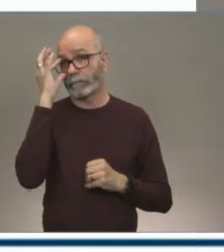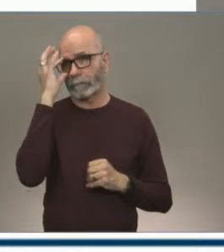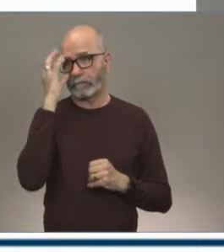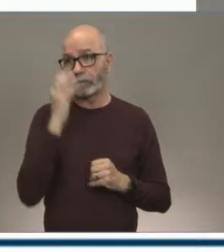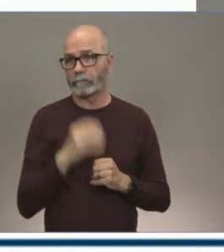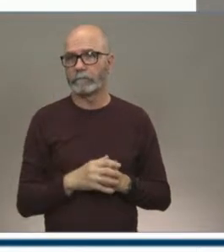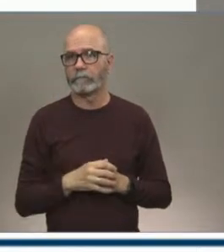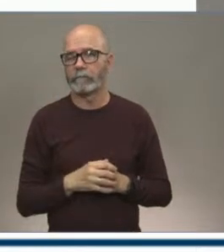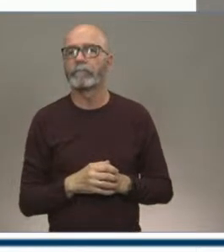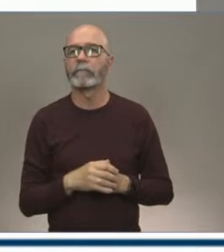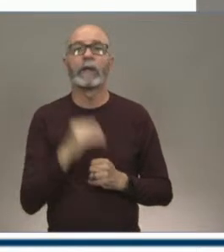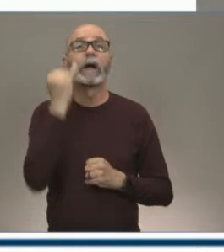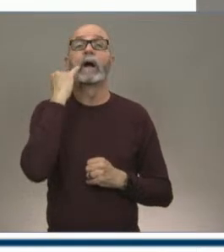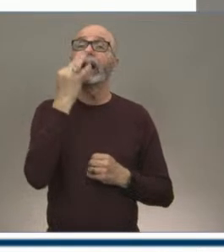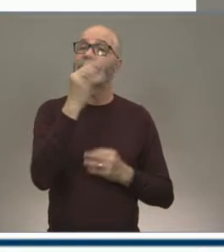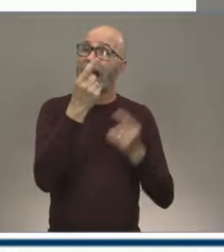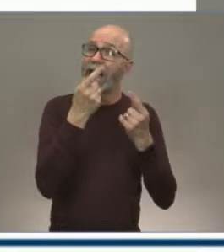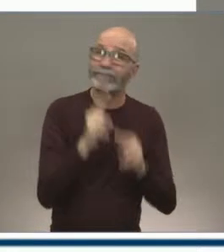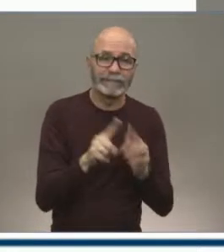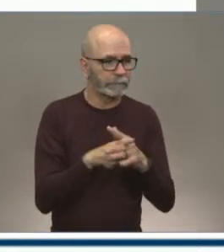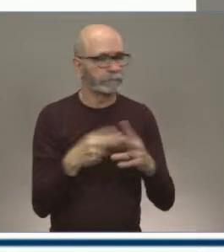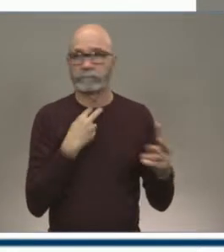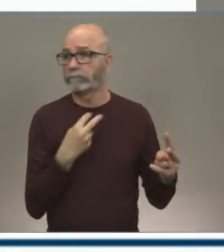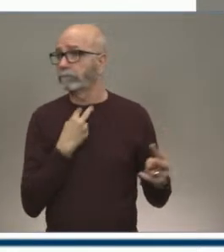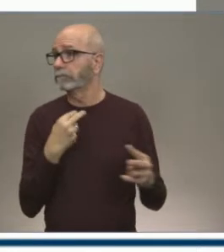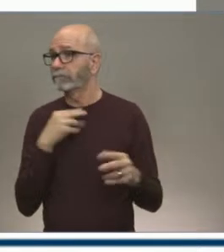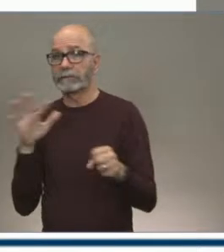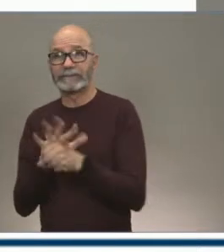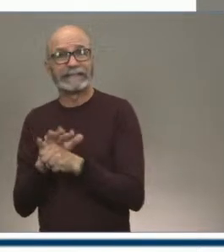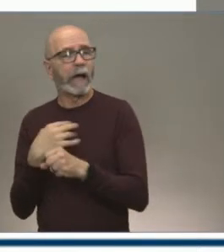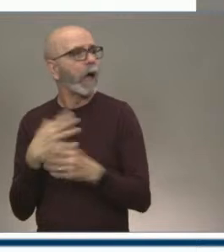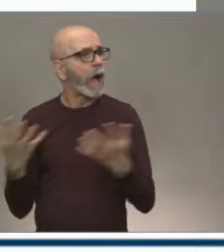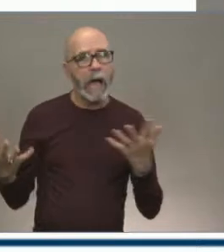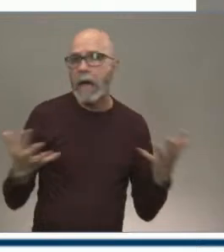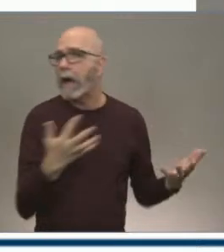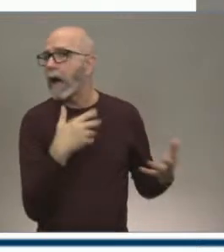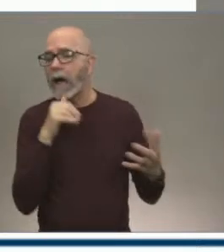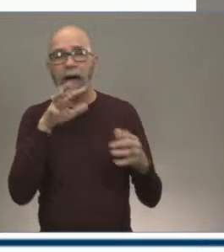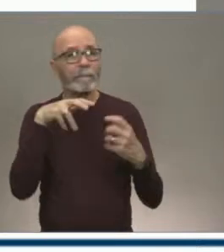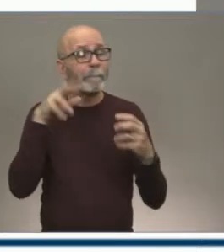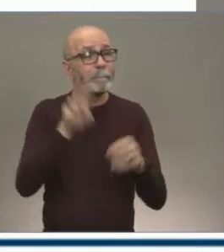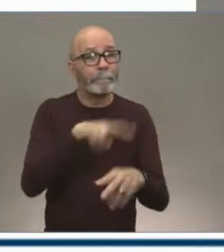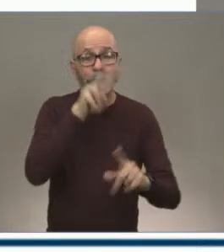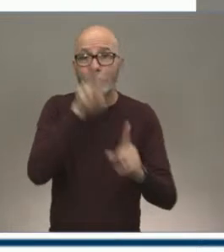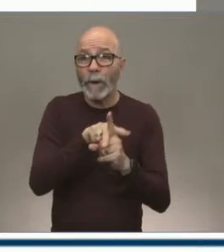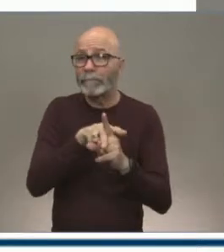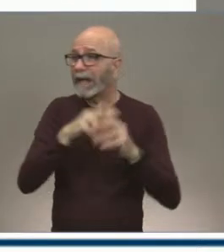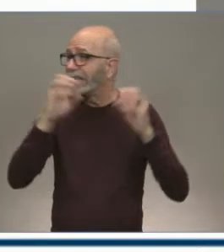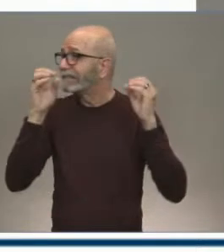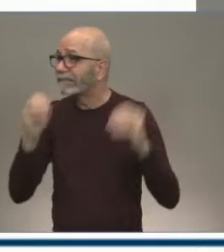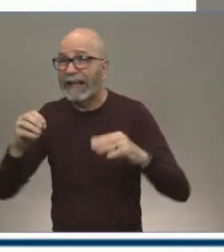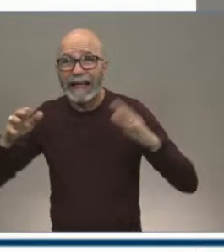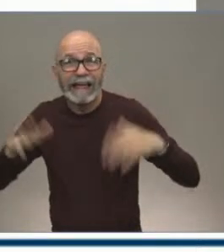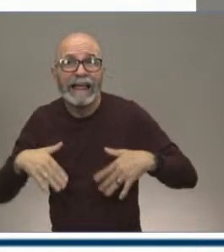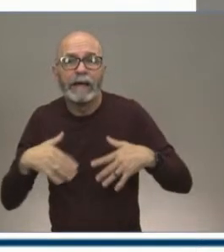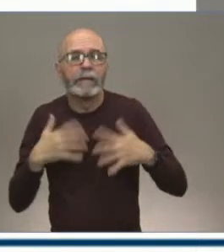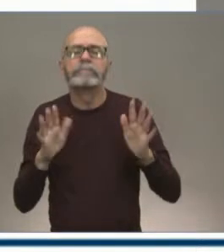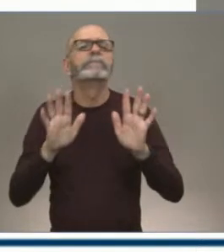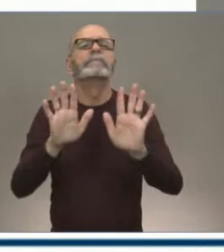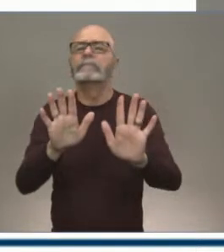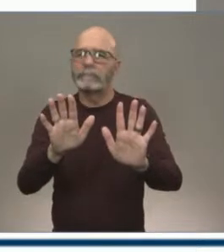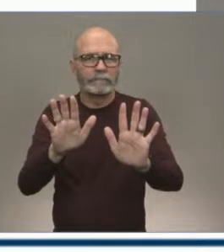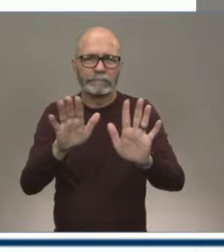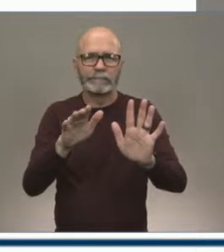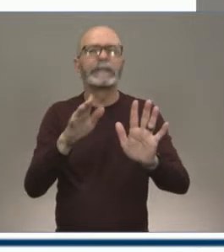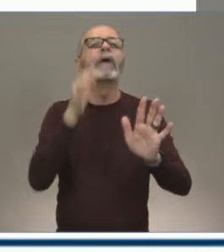it's full and you can't book an appointment, you will be able to get. It means that we just have to schedule further